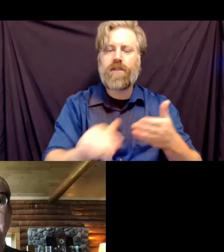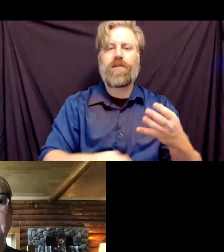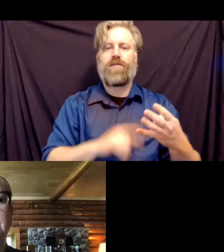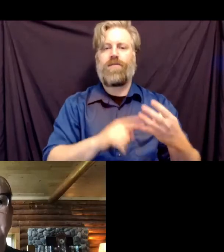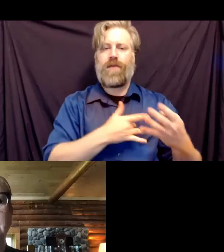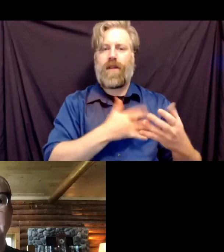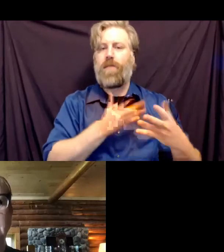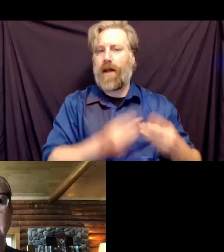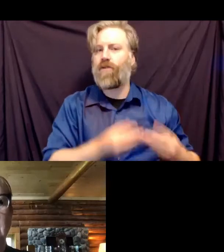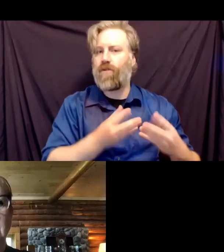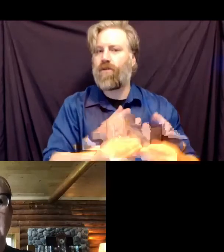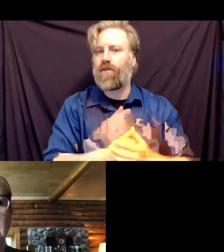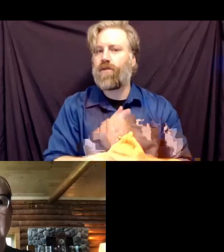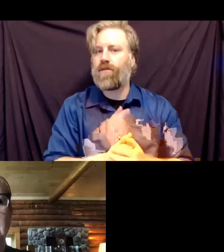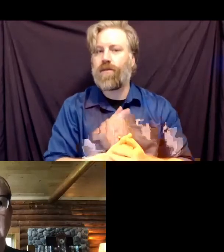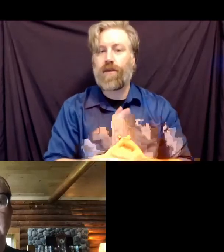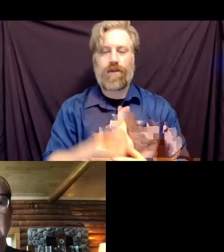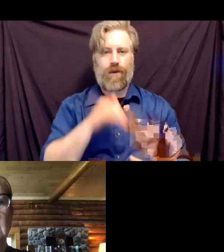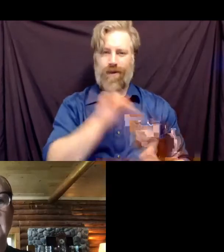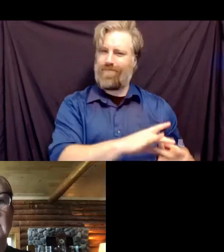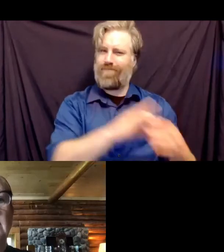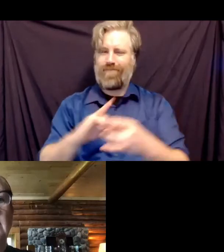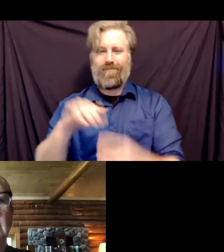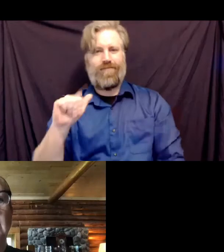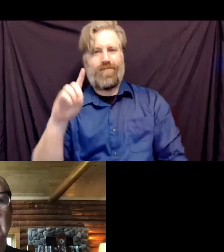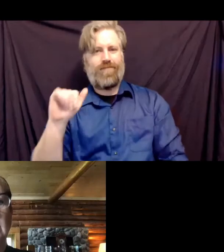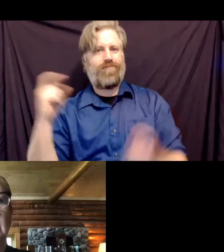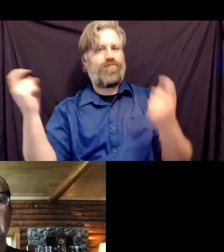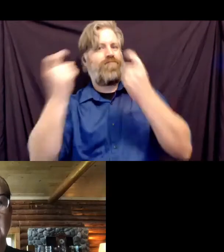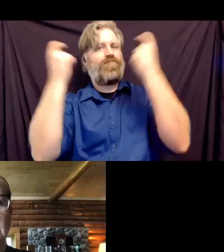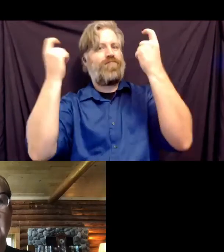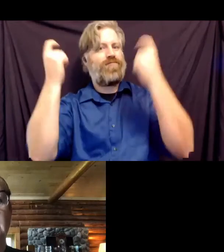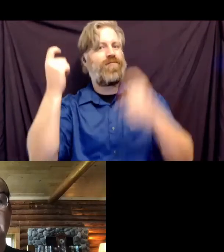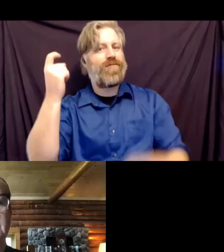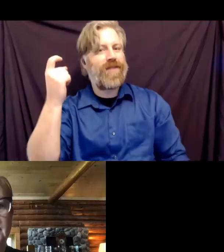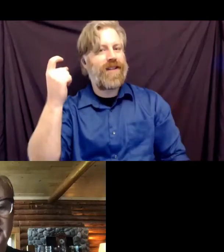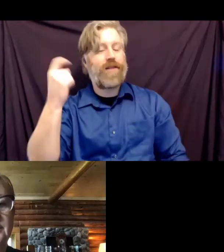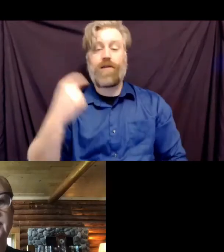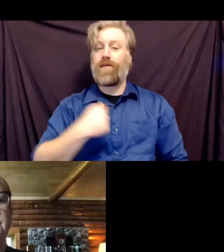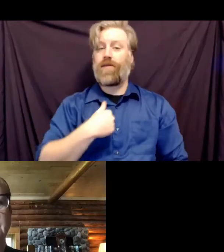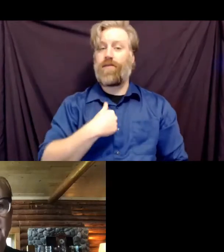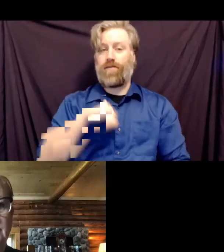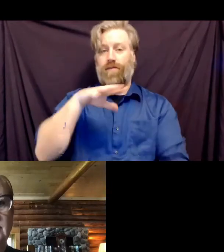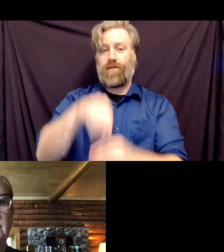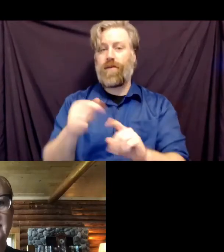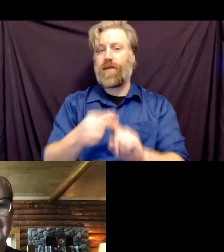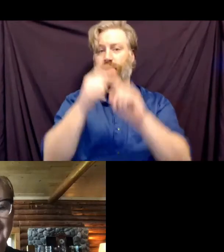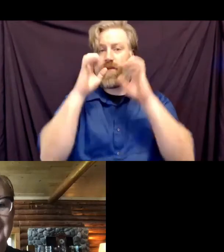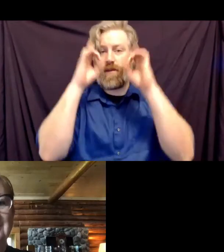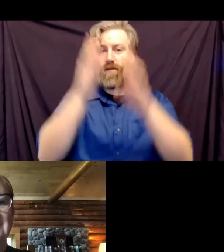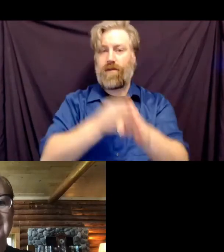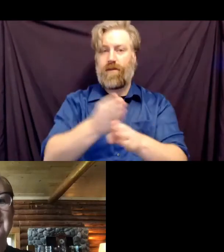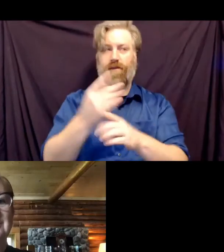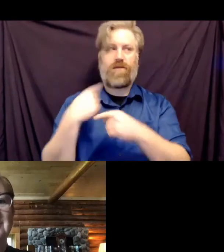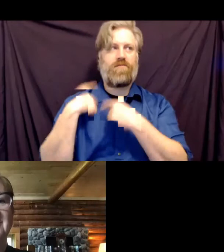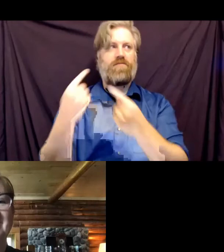with, celebrating the American Disabilities Act, and I having been in the field of special education for almost